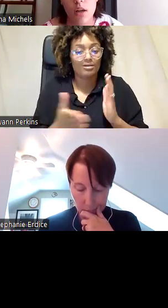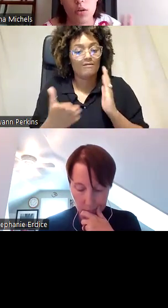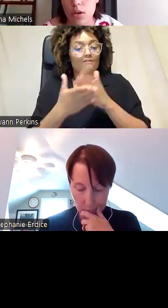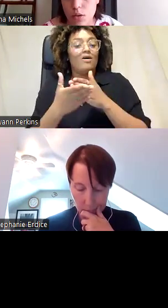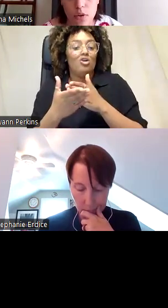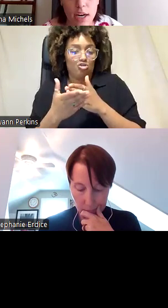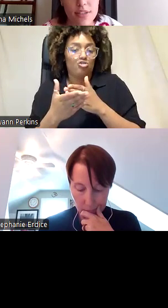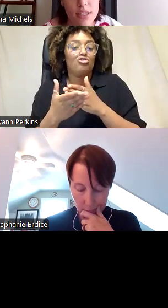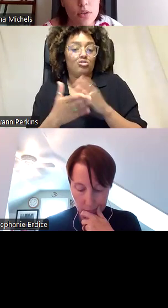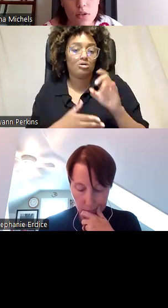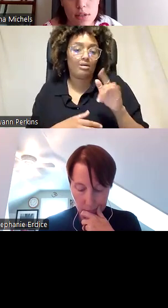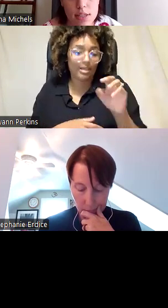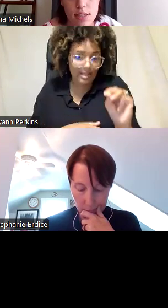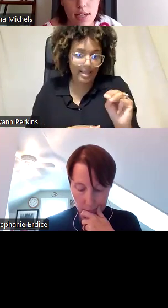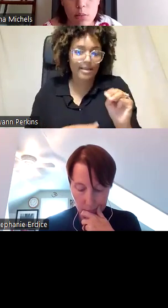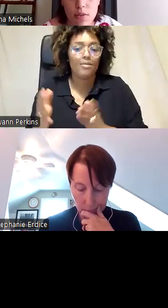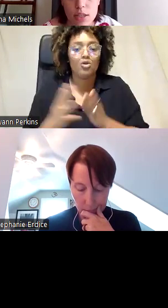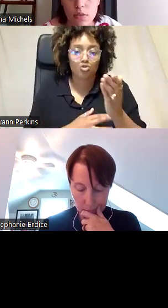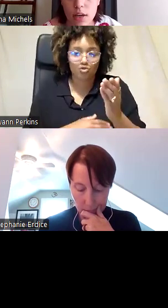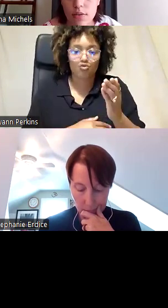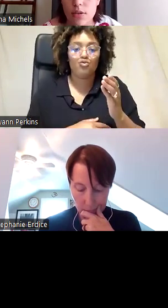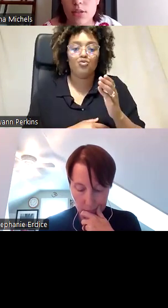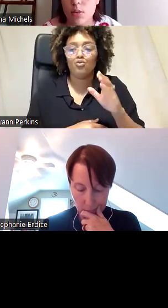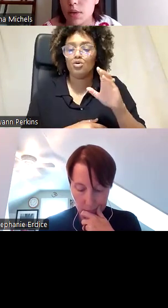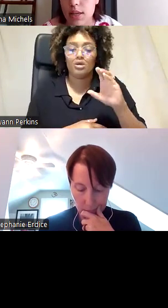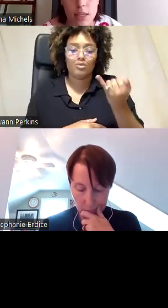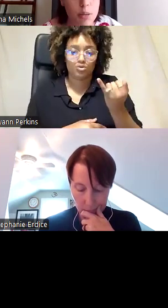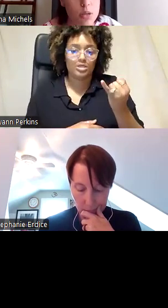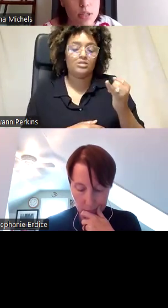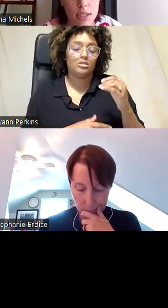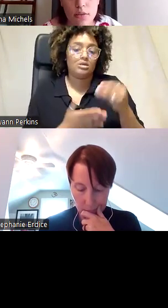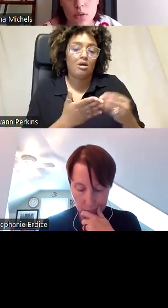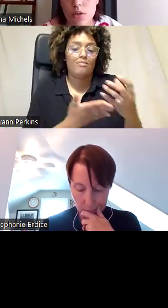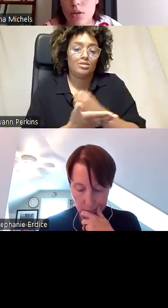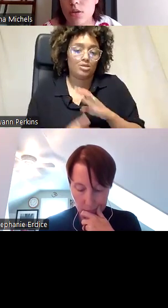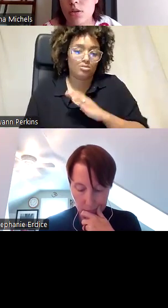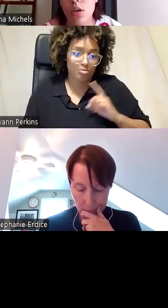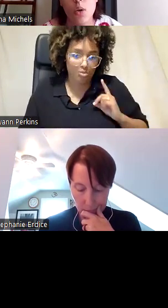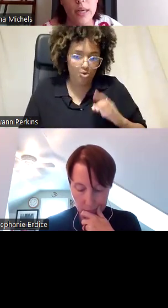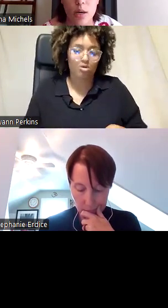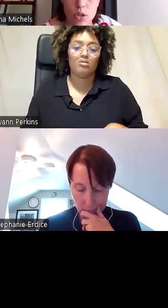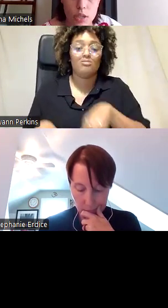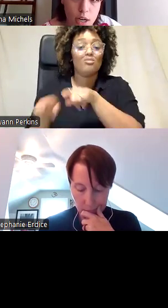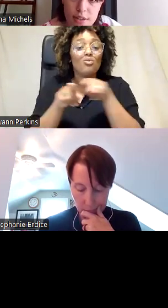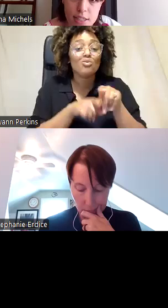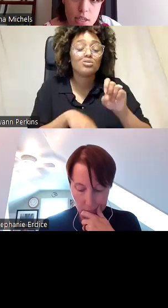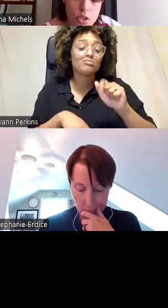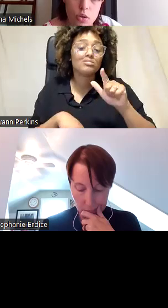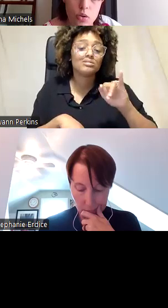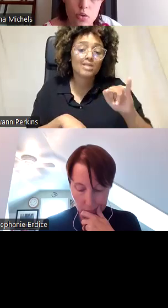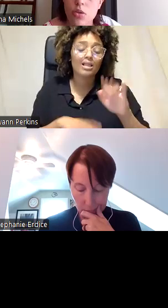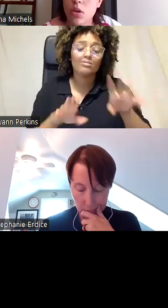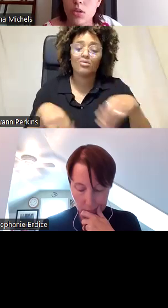claims. There are also a variety of civil services that SALI provides survivors. So it'd be things like peace or protective orders. We can help address